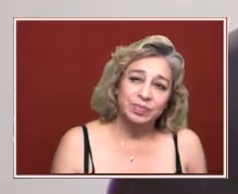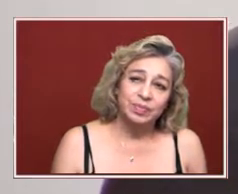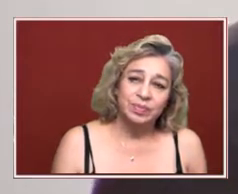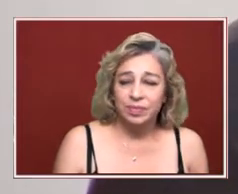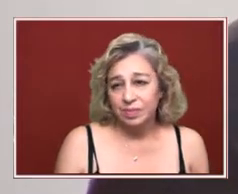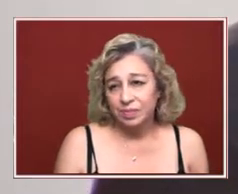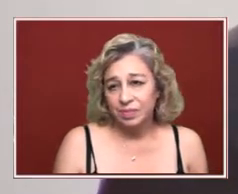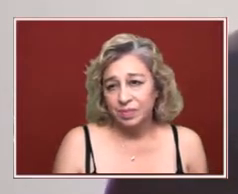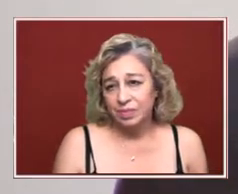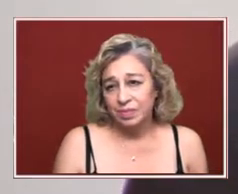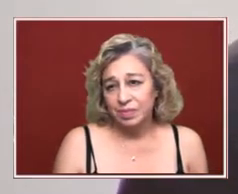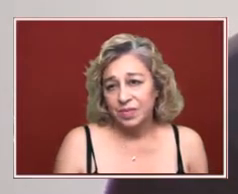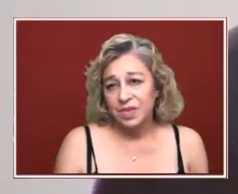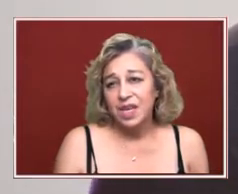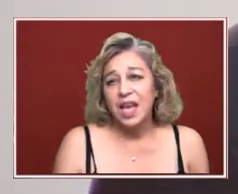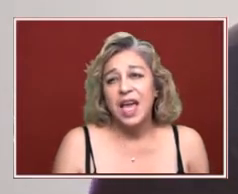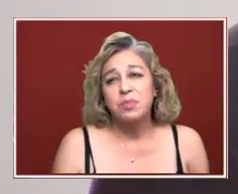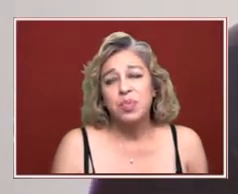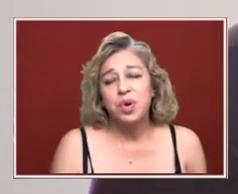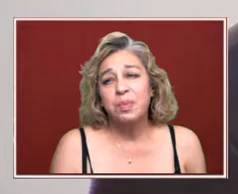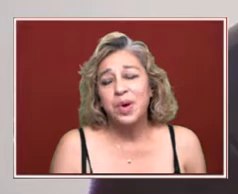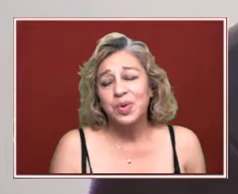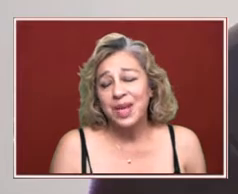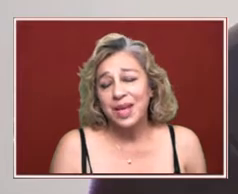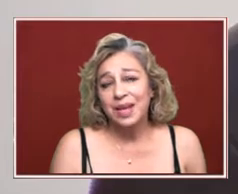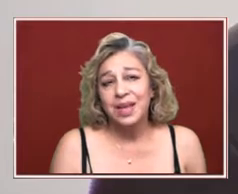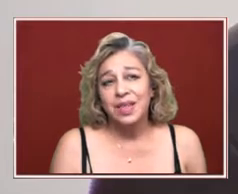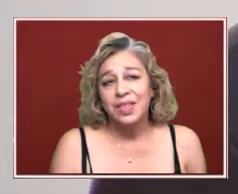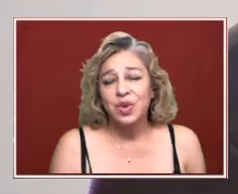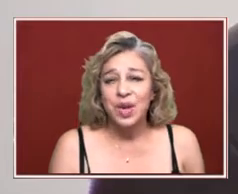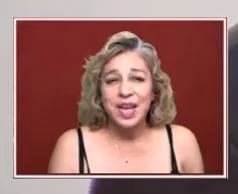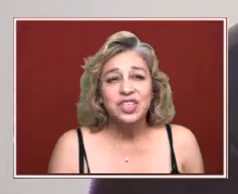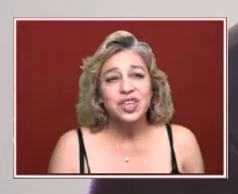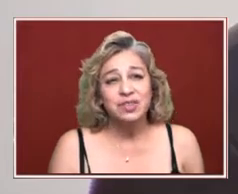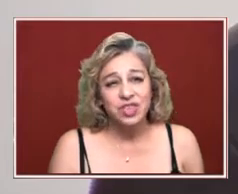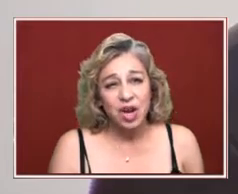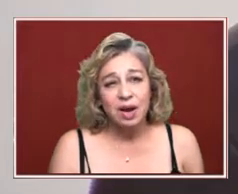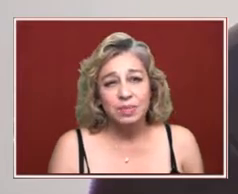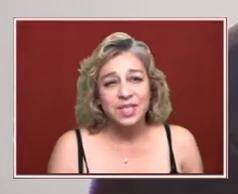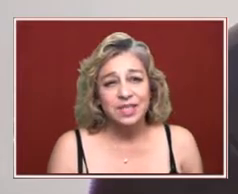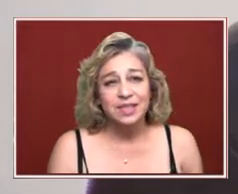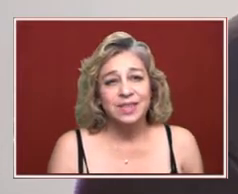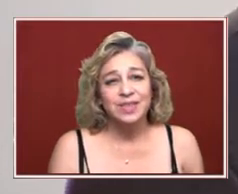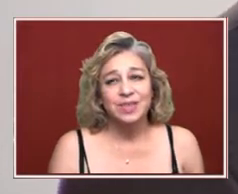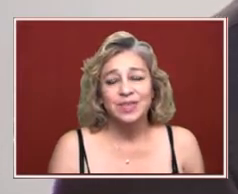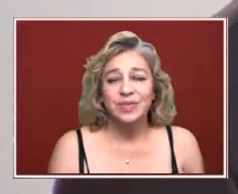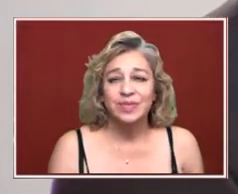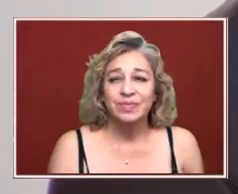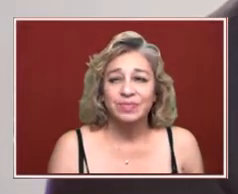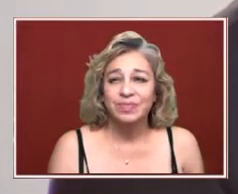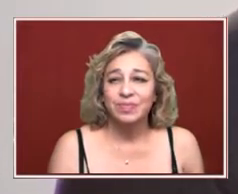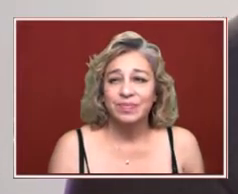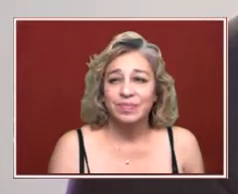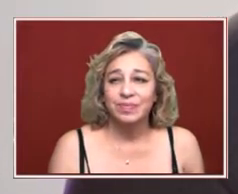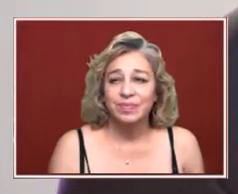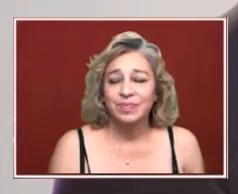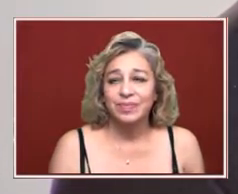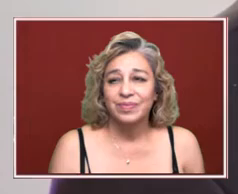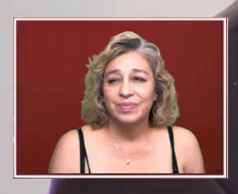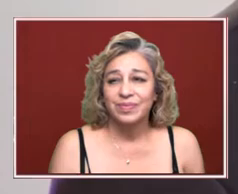Impulsando la creación de empleos. And promoting the creation of jobs. Hay un